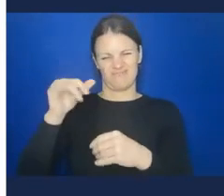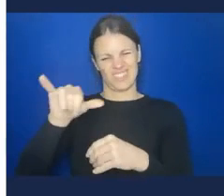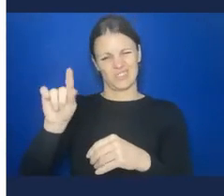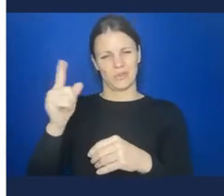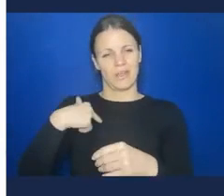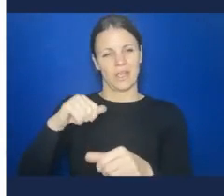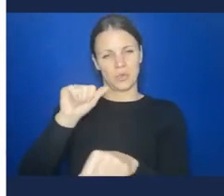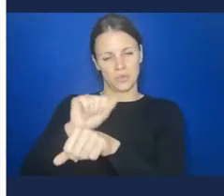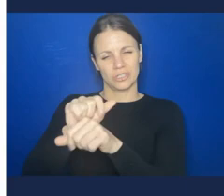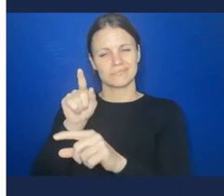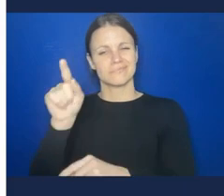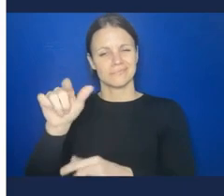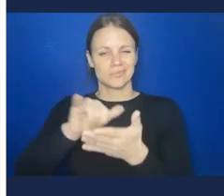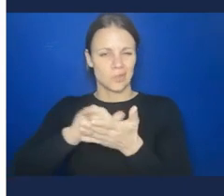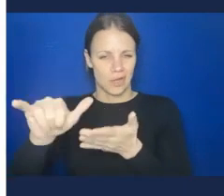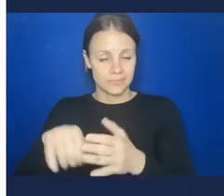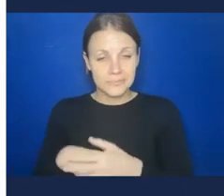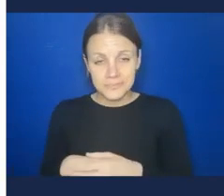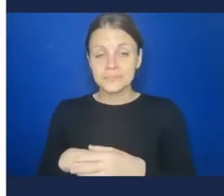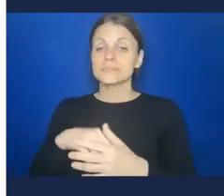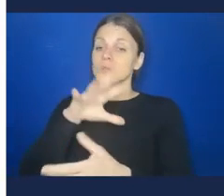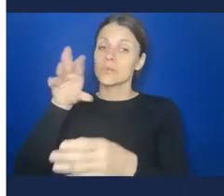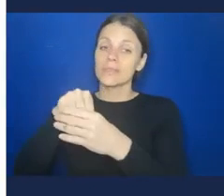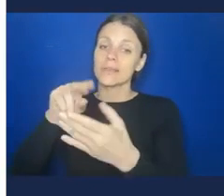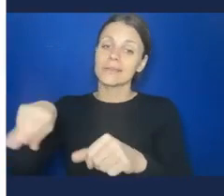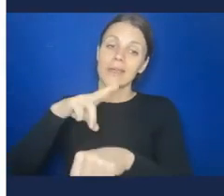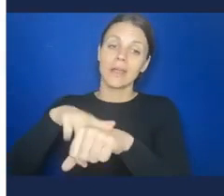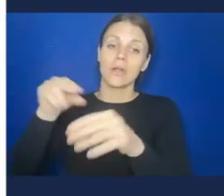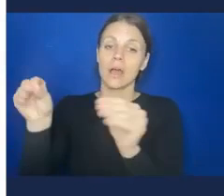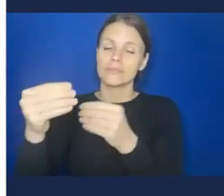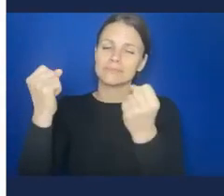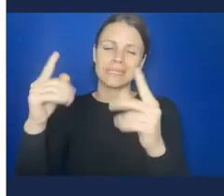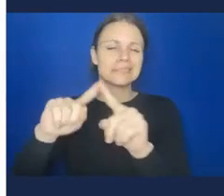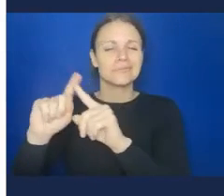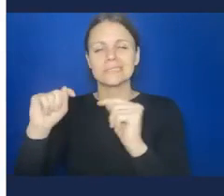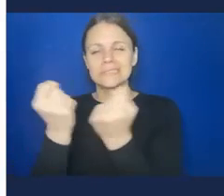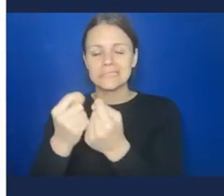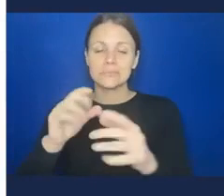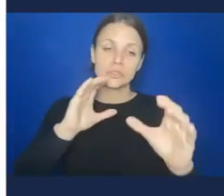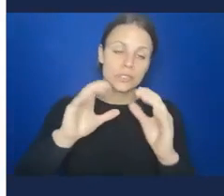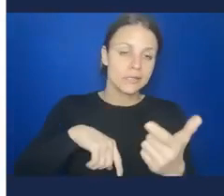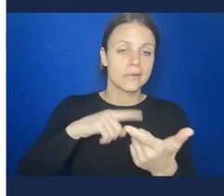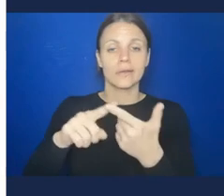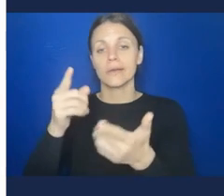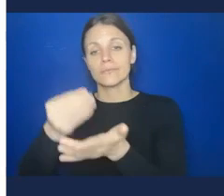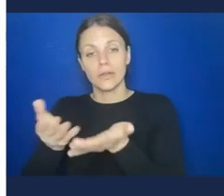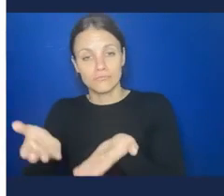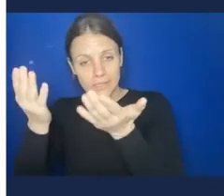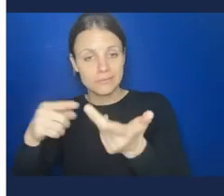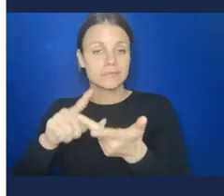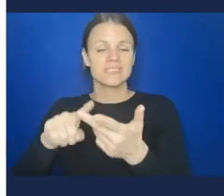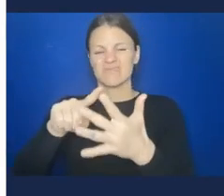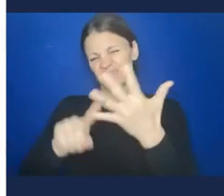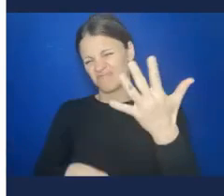York. And within the national office, we have many different teams, the communications team, fundraising, all sorts of teams. But within the